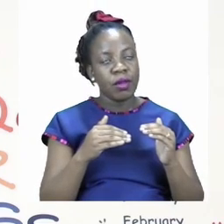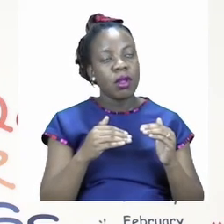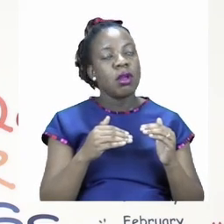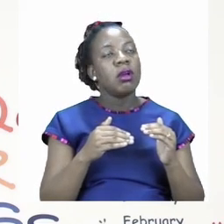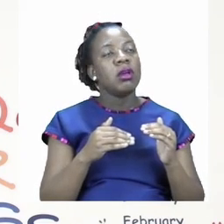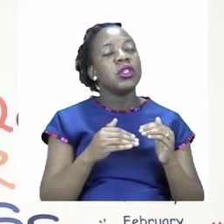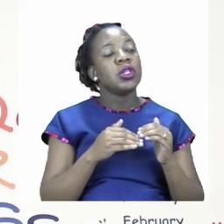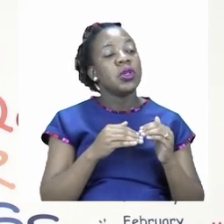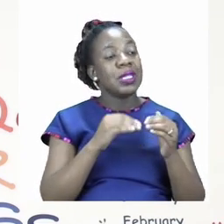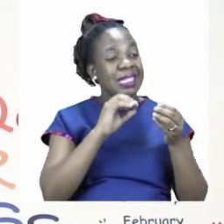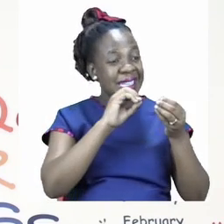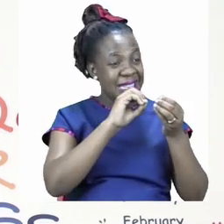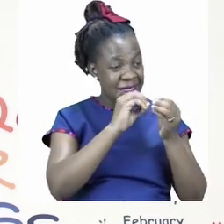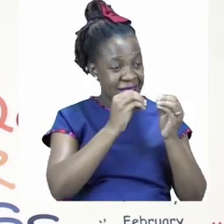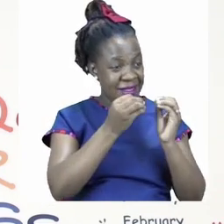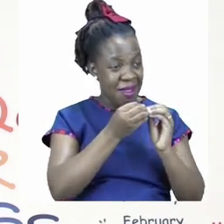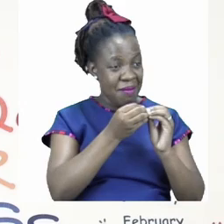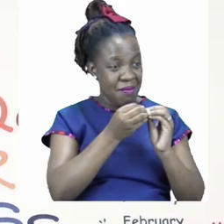numerals,